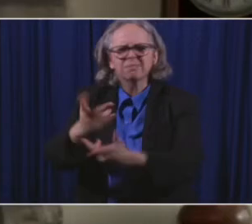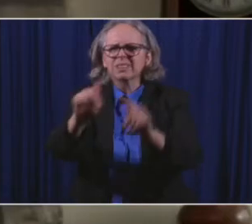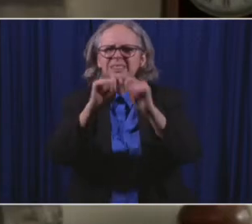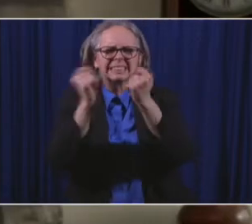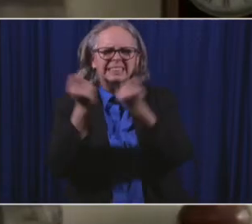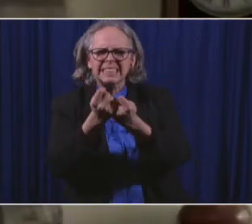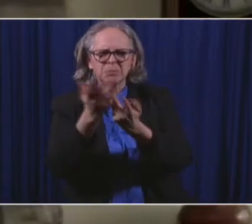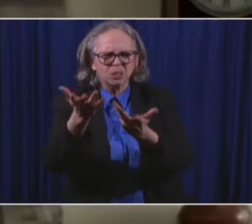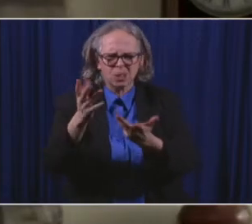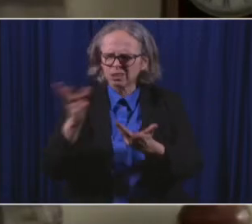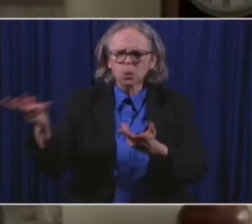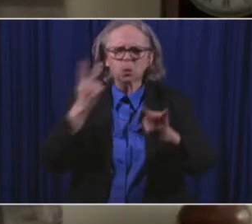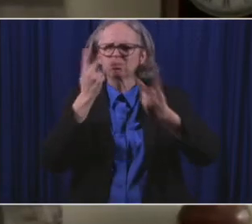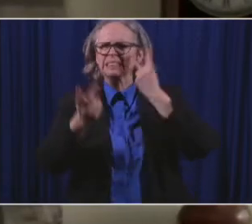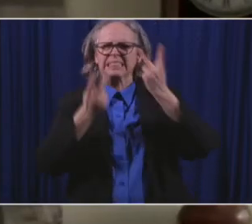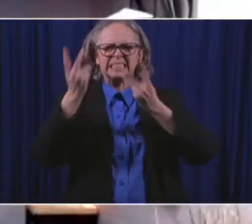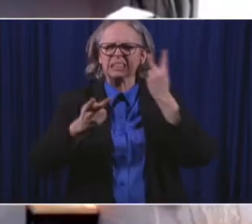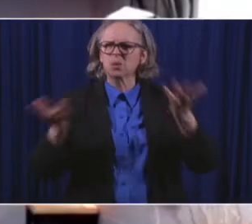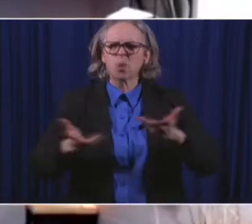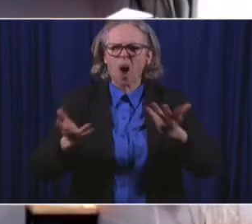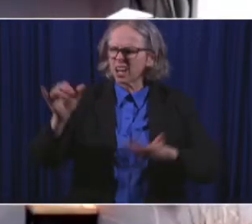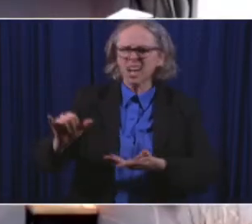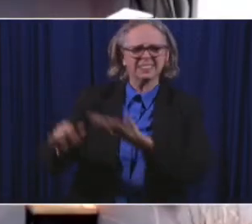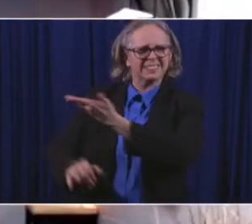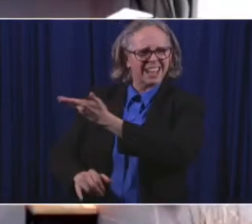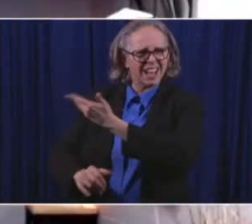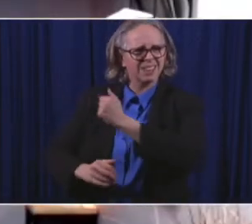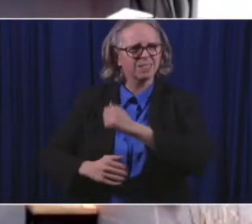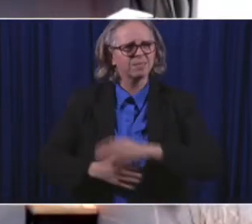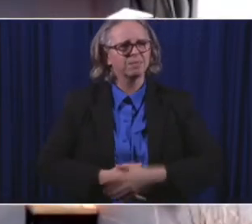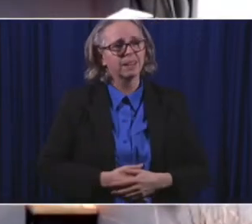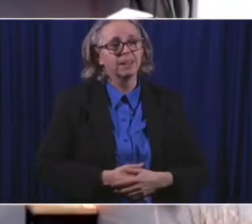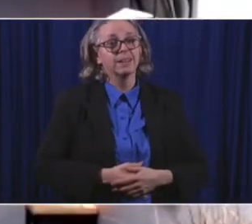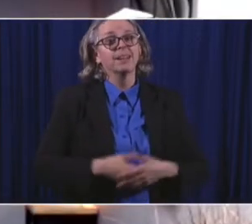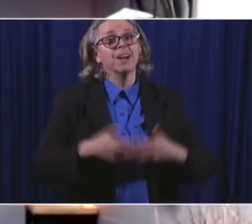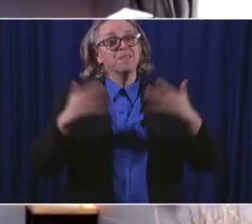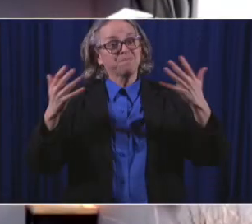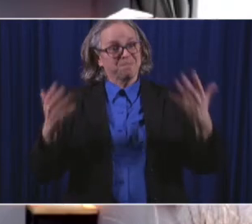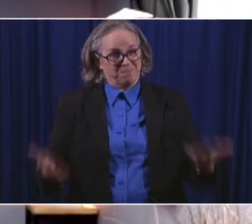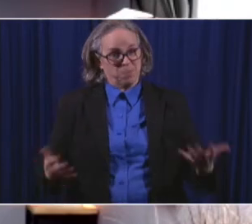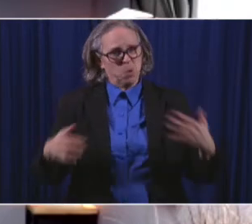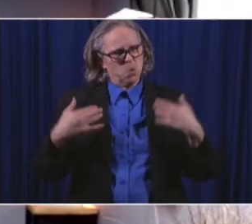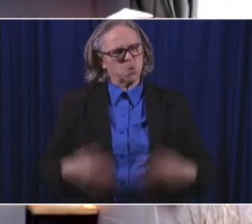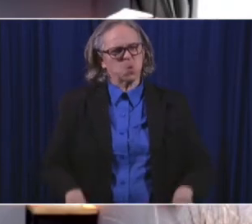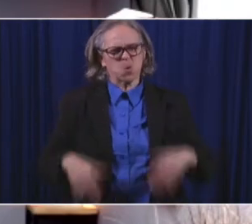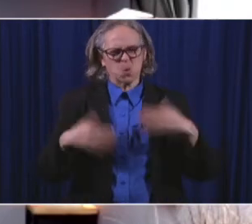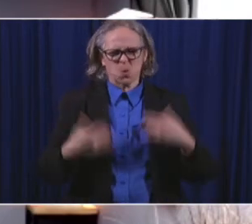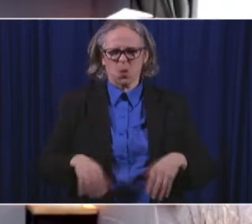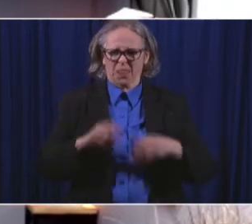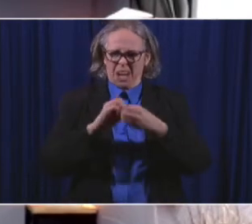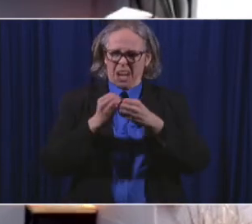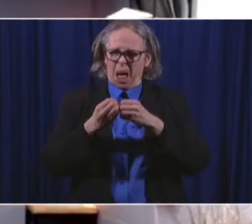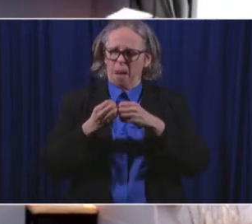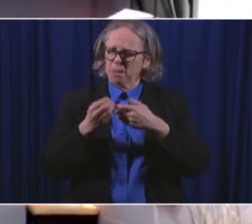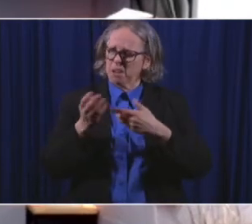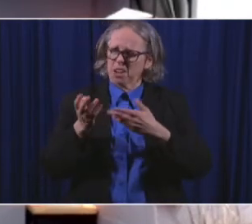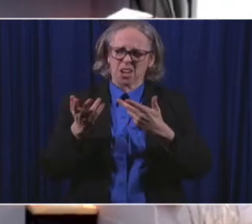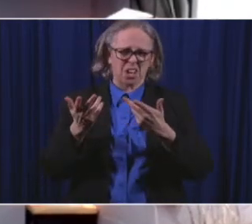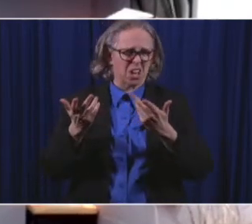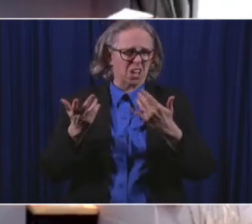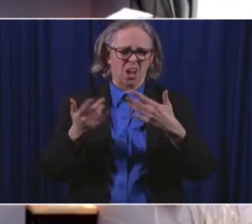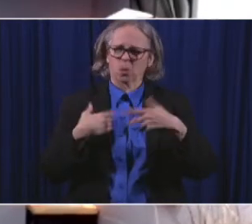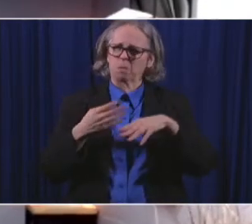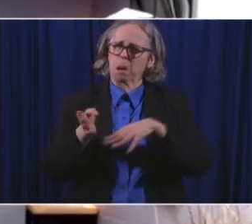day? I would say we're definitely in the thick of it here. St. Elizabeth's is a level 1